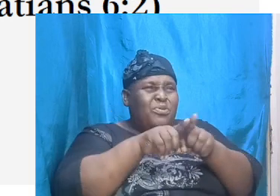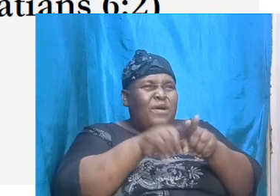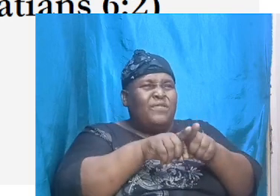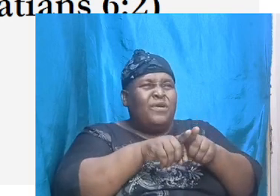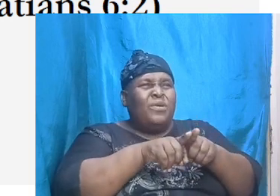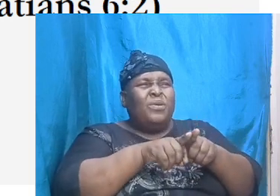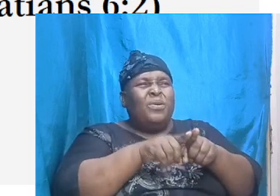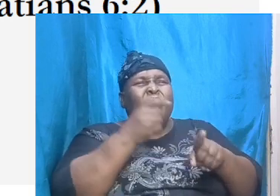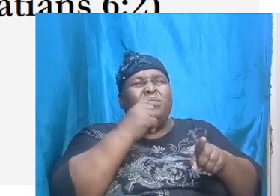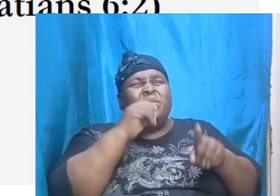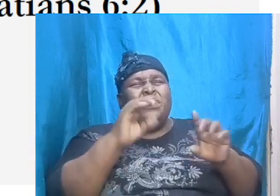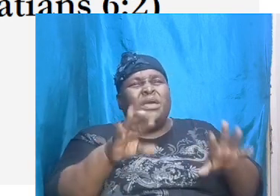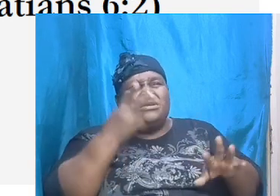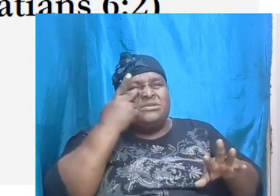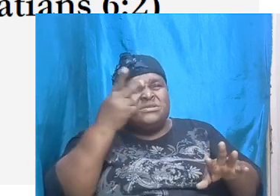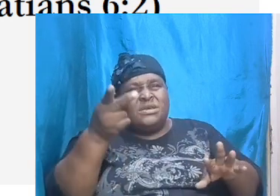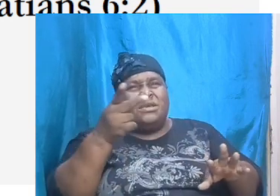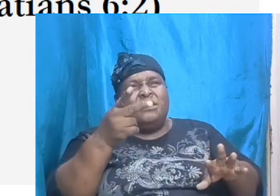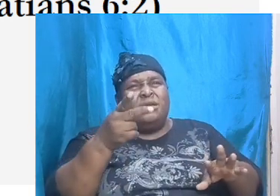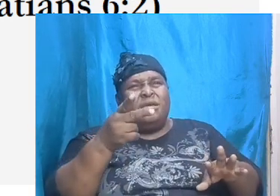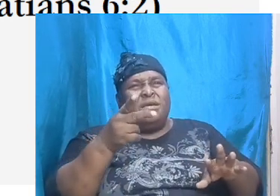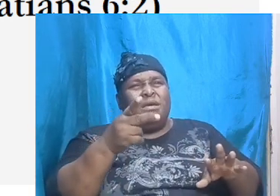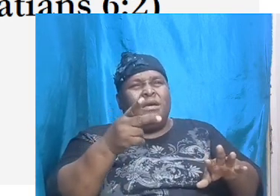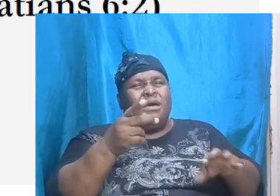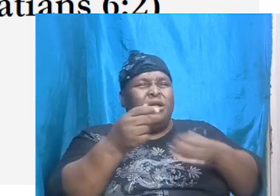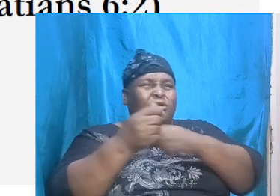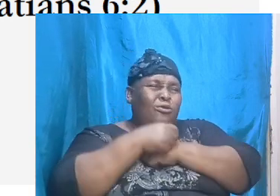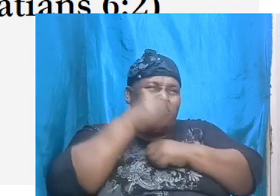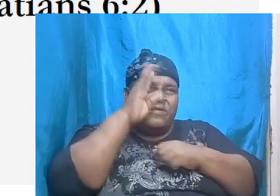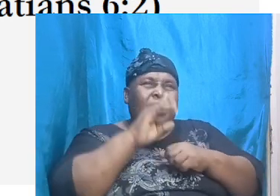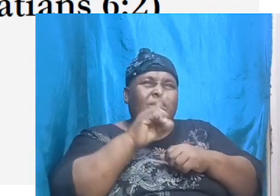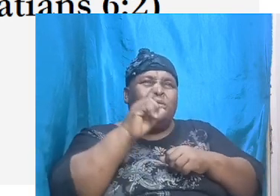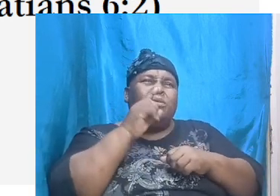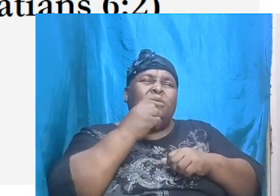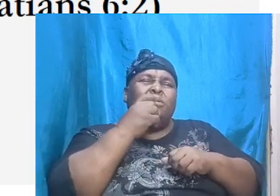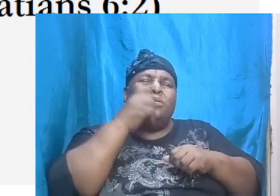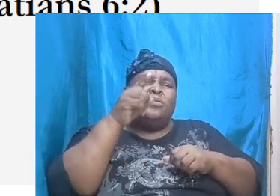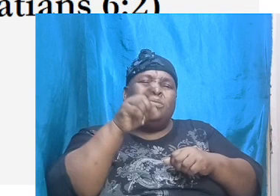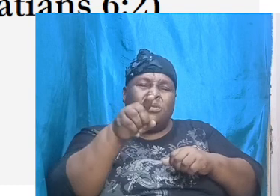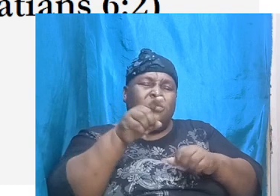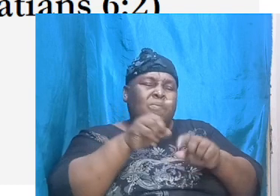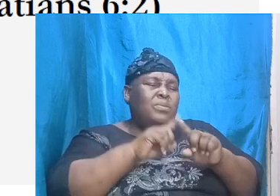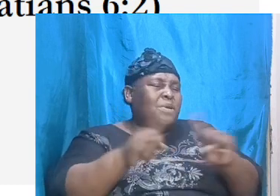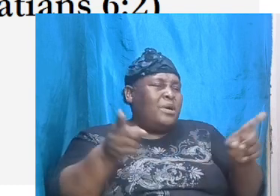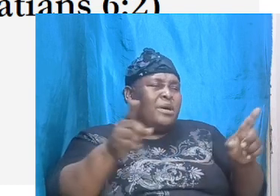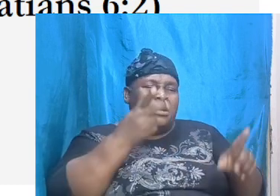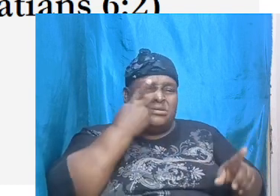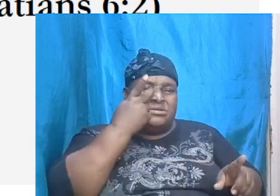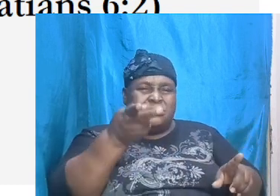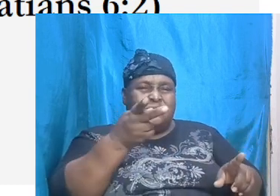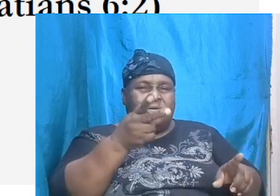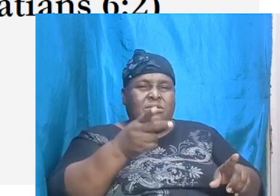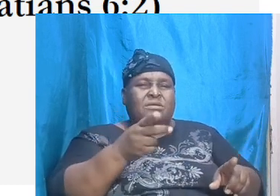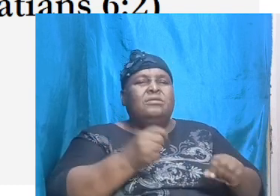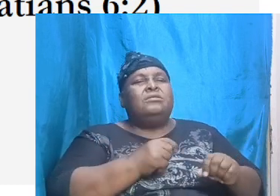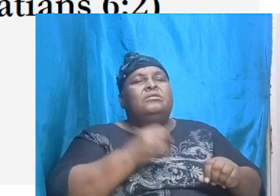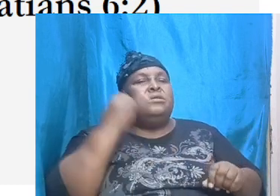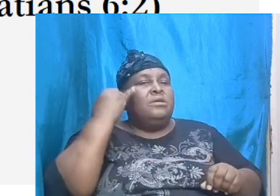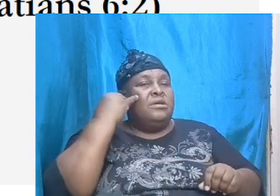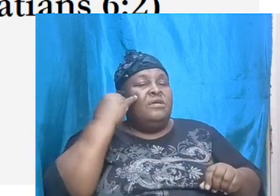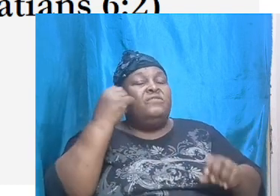God whom he can't see? You have to love, you have to love your brother. If you don't love your brother, then you really don't love